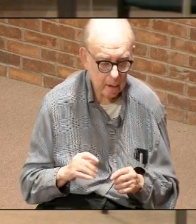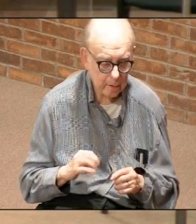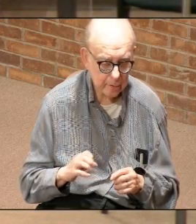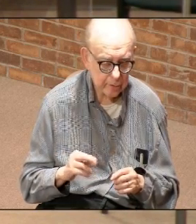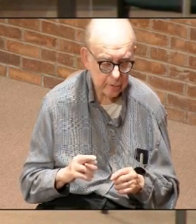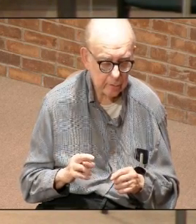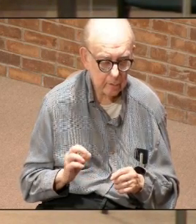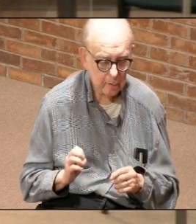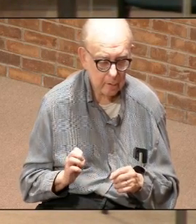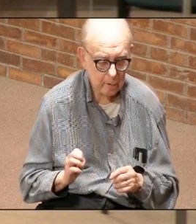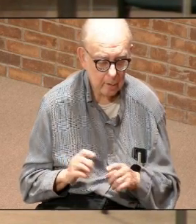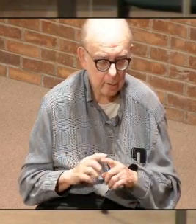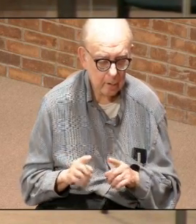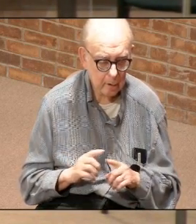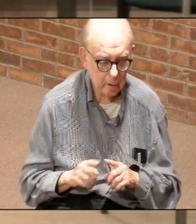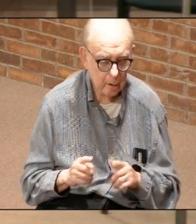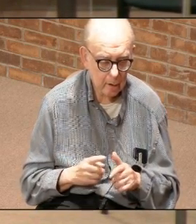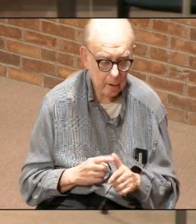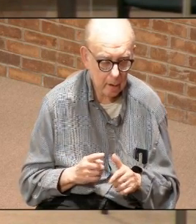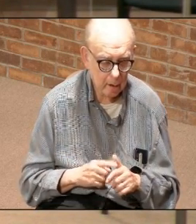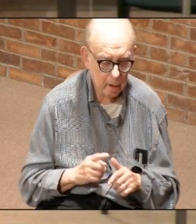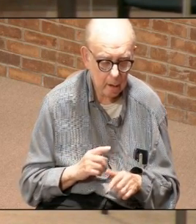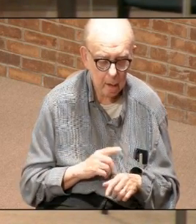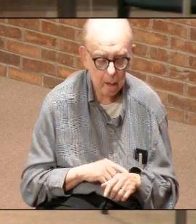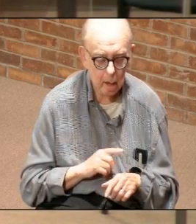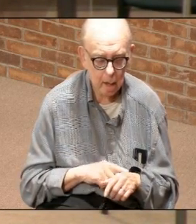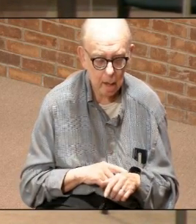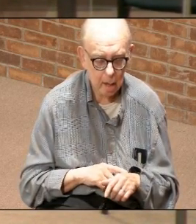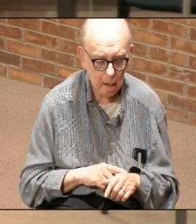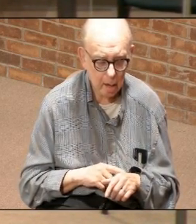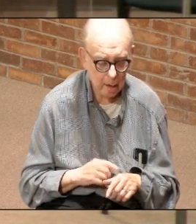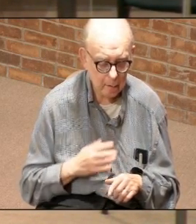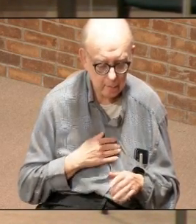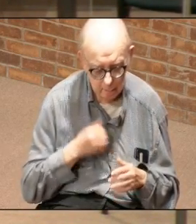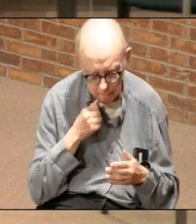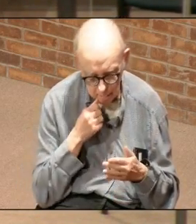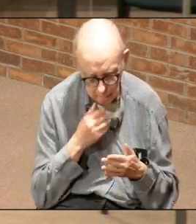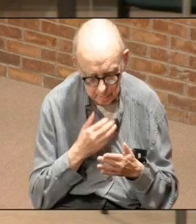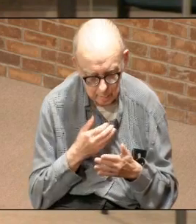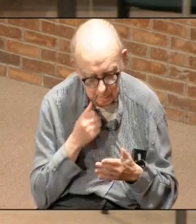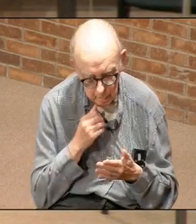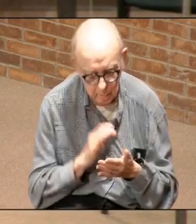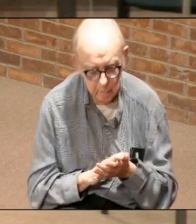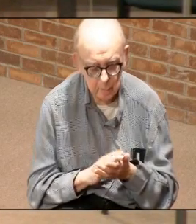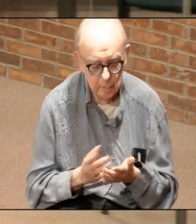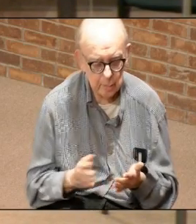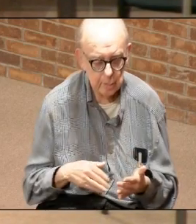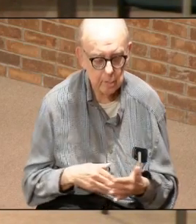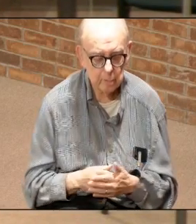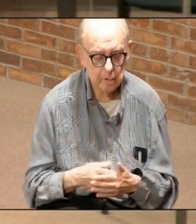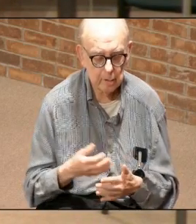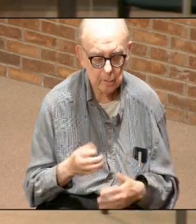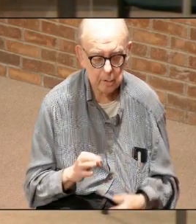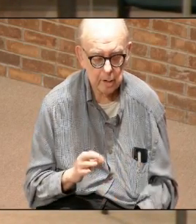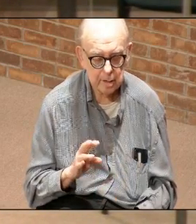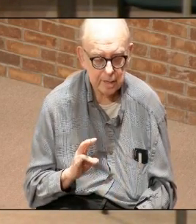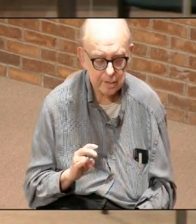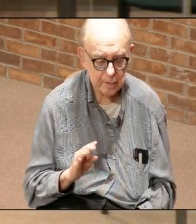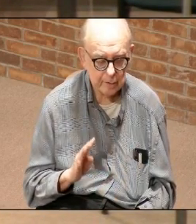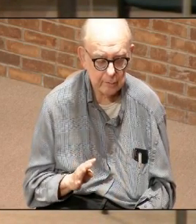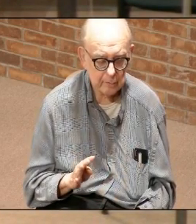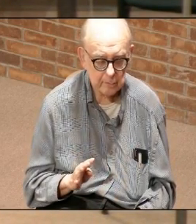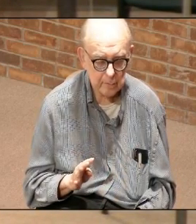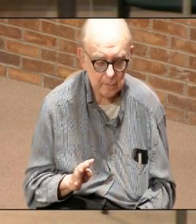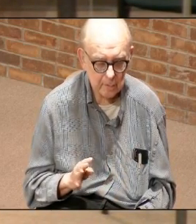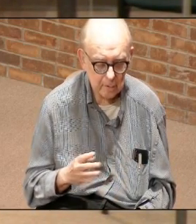but also first time I saw, my wife when she was pregnant in 1974